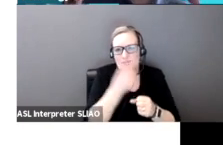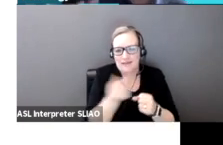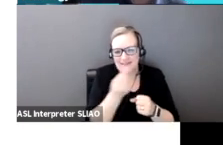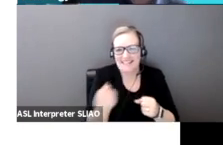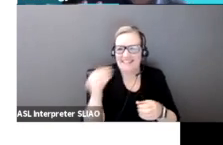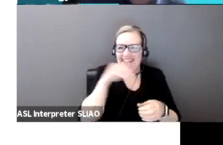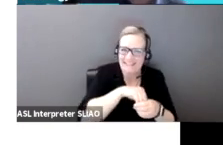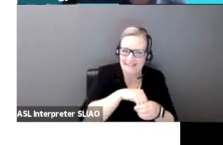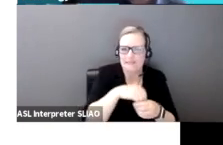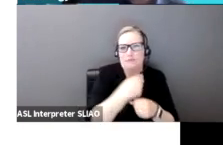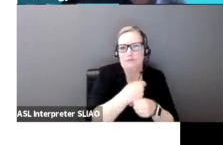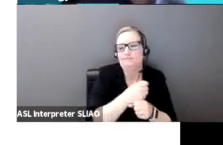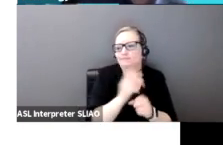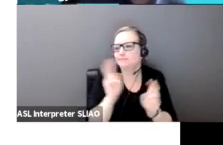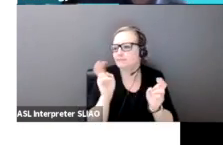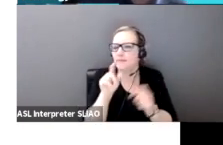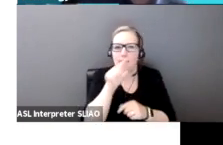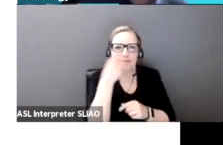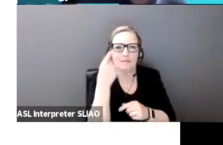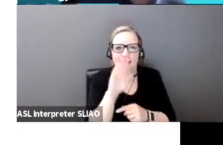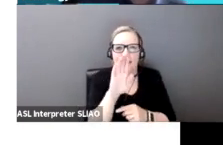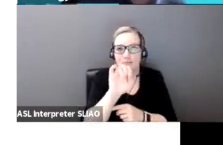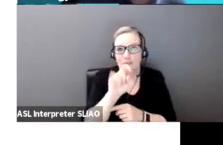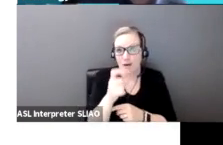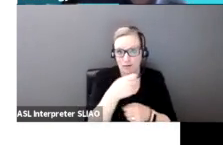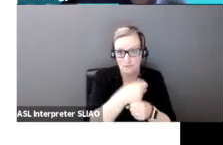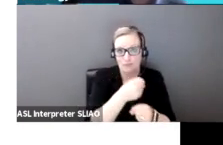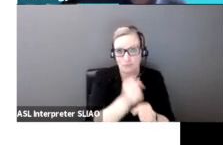you have a black box product, then